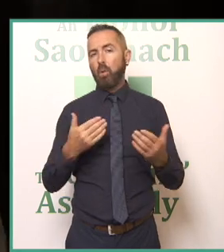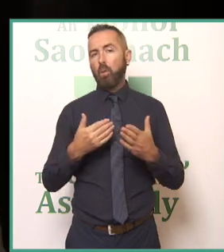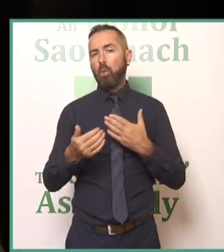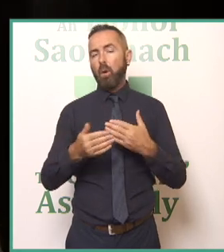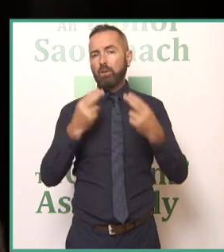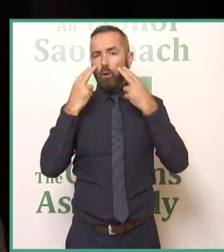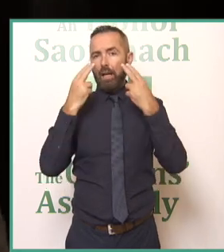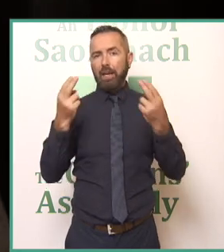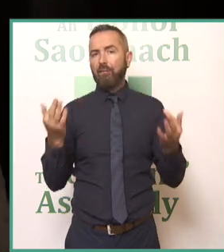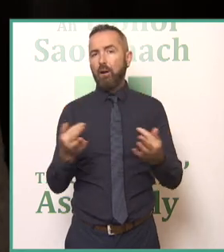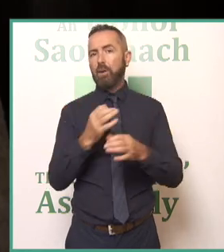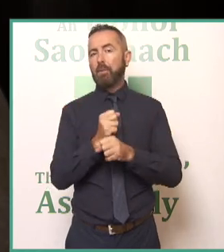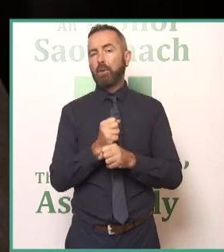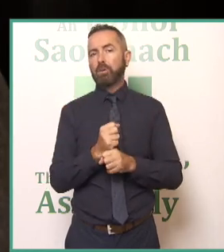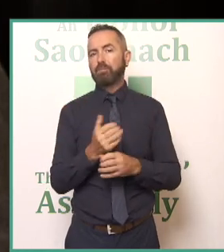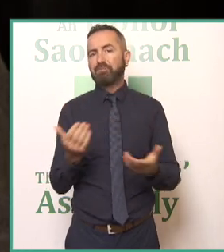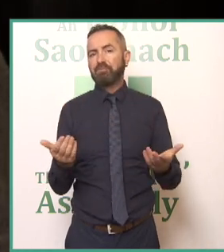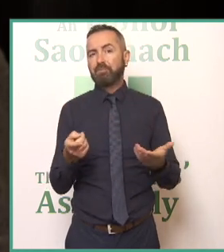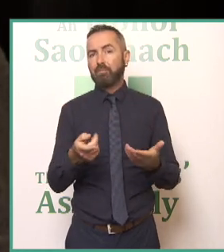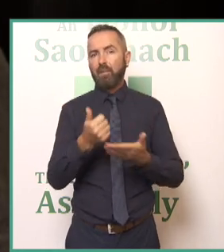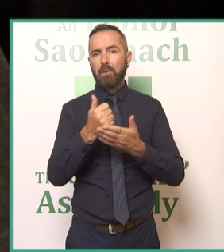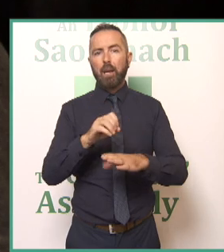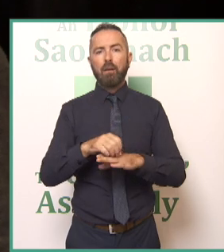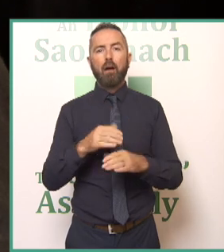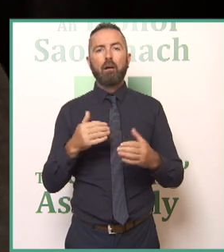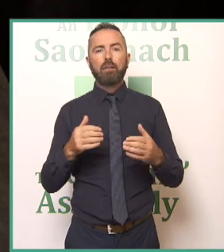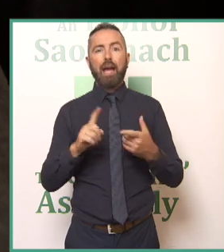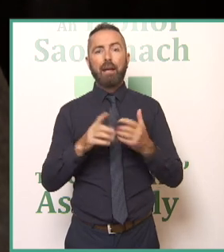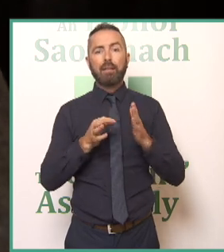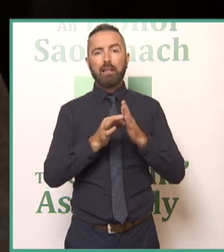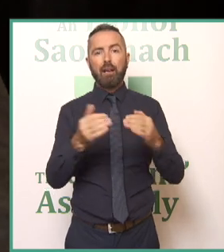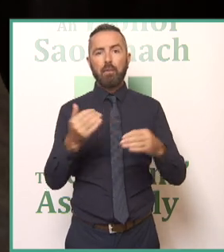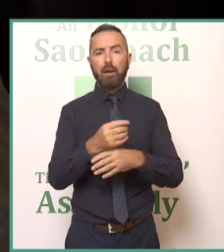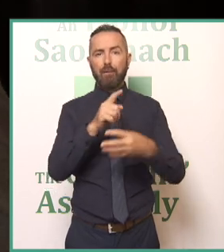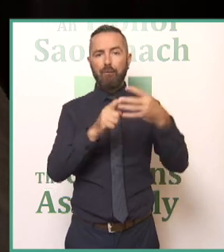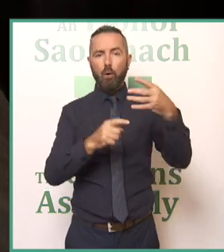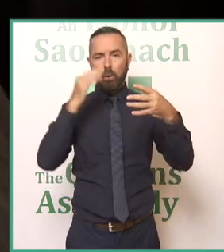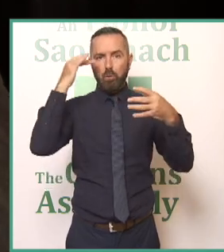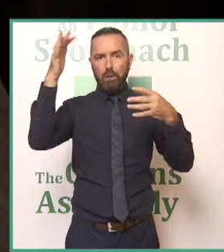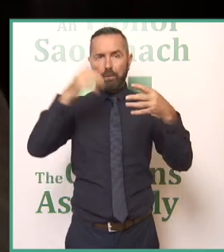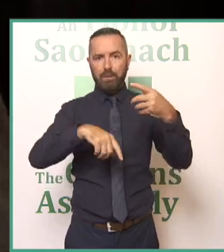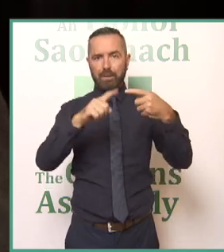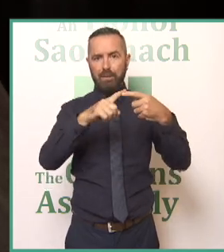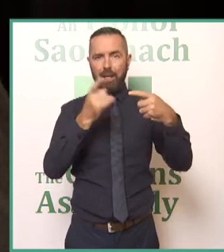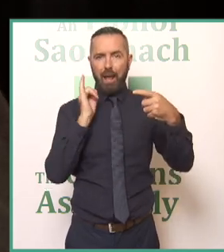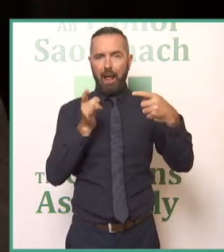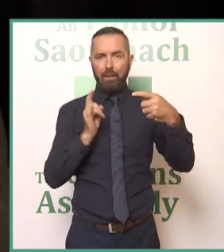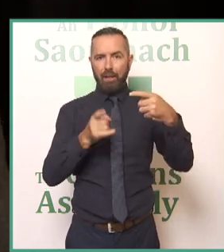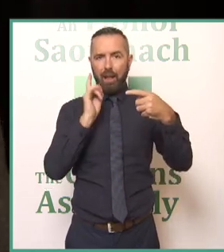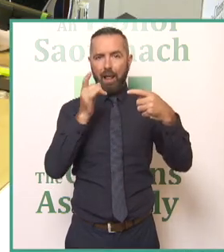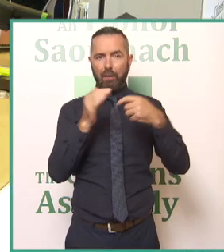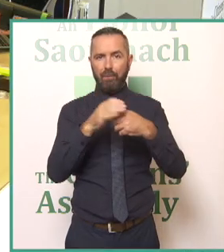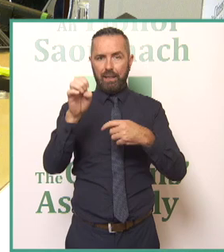about? Well, organic farming is based on, it's guided by four principles, looking at the health of the